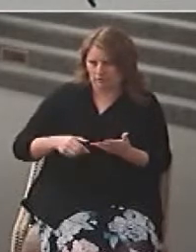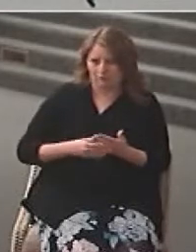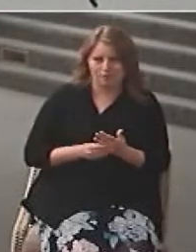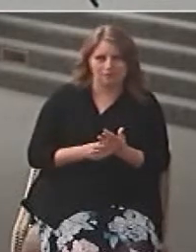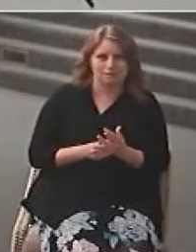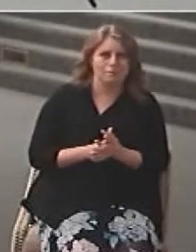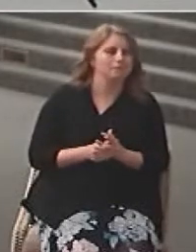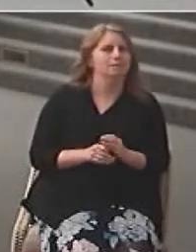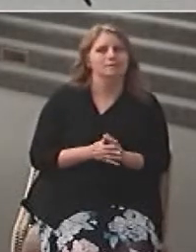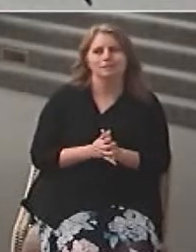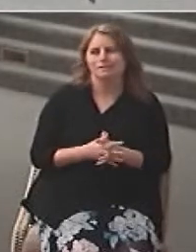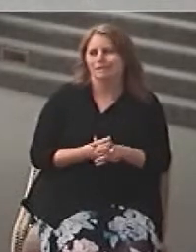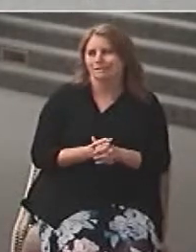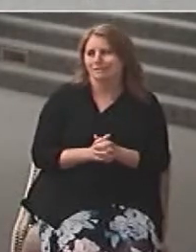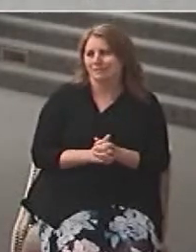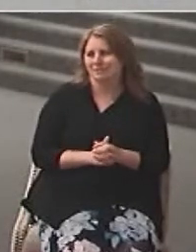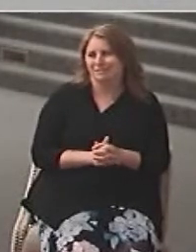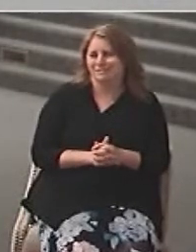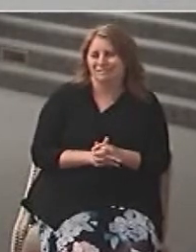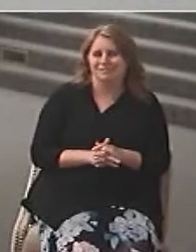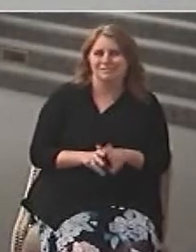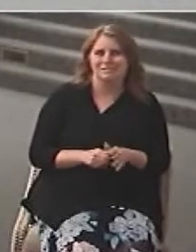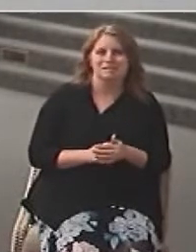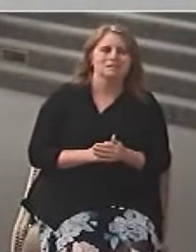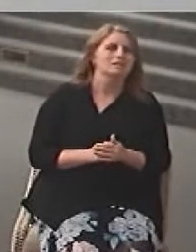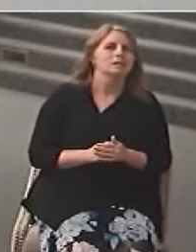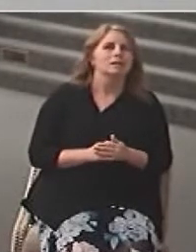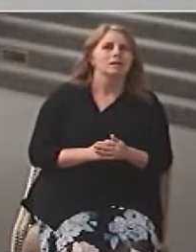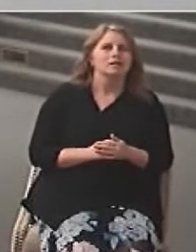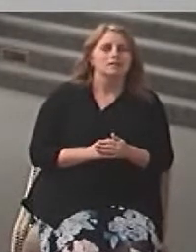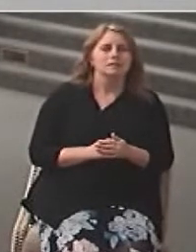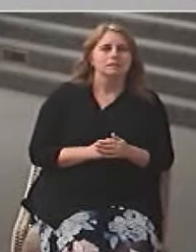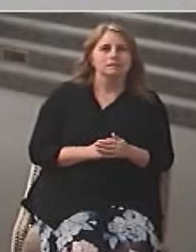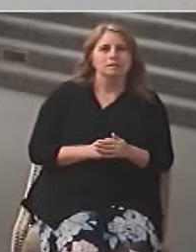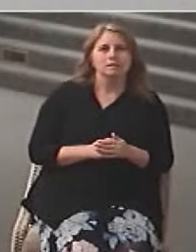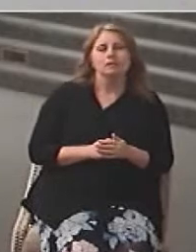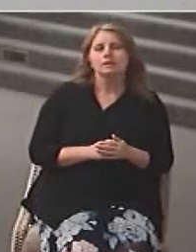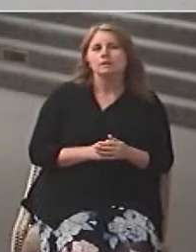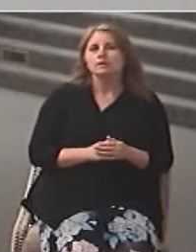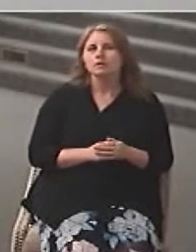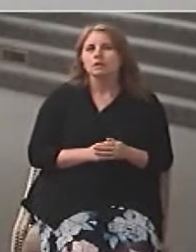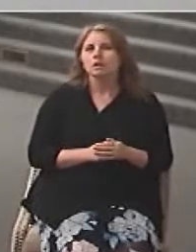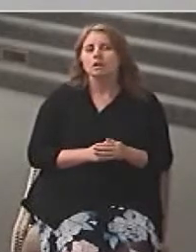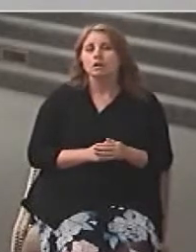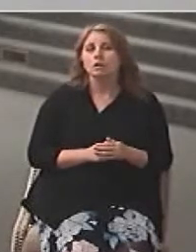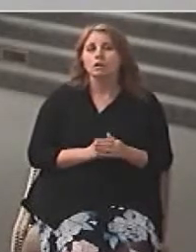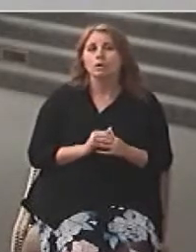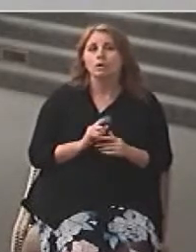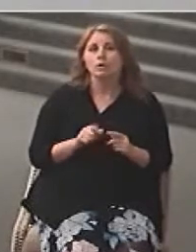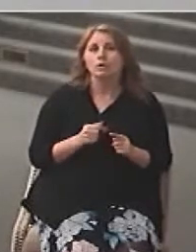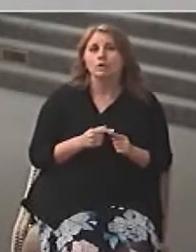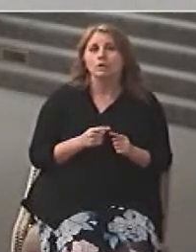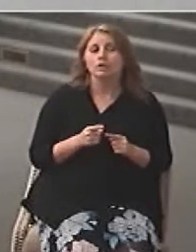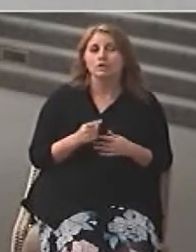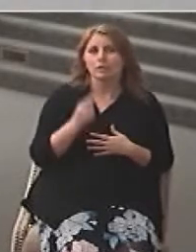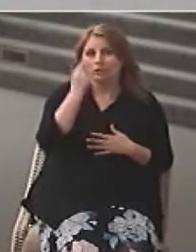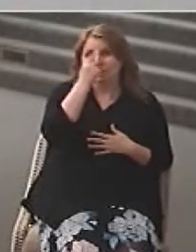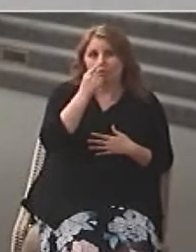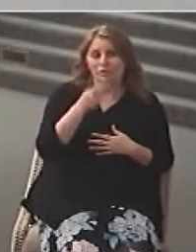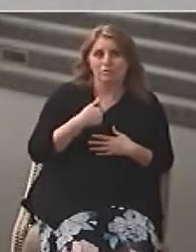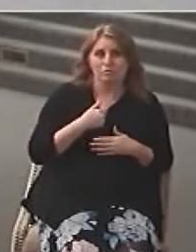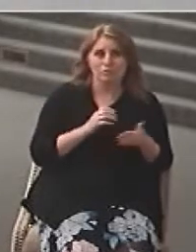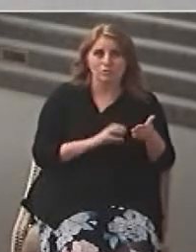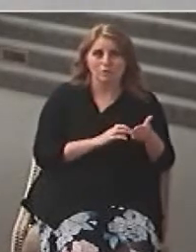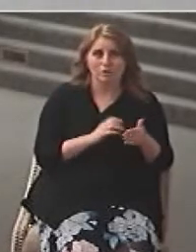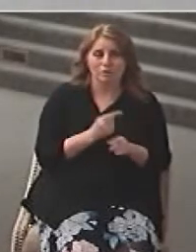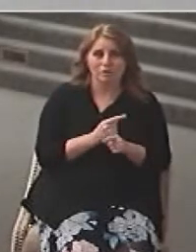Get this on and hopefully we'll have sound. Just about when you think you got your choir right, the sound system goes